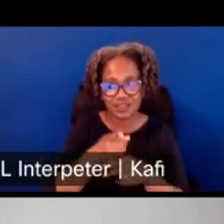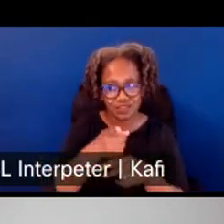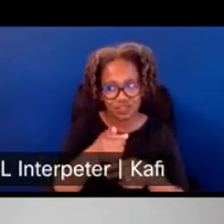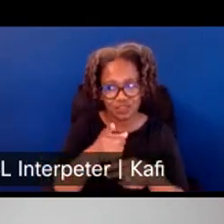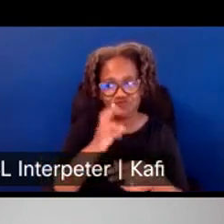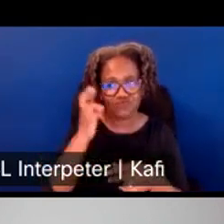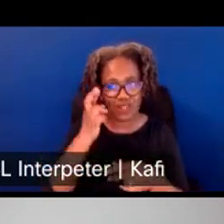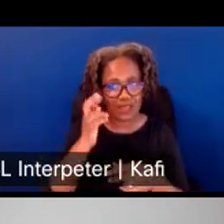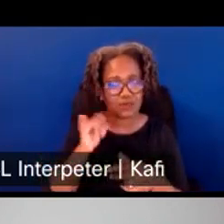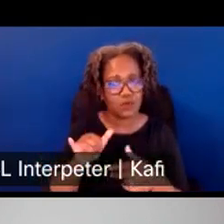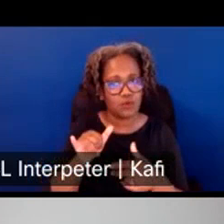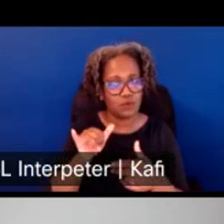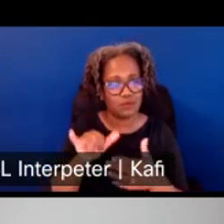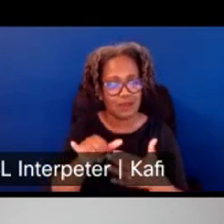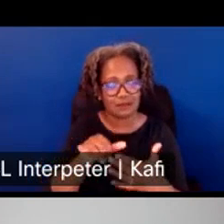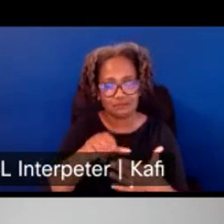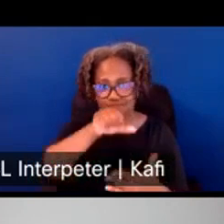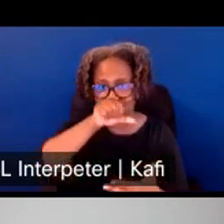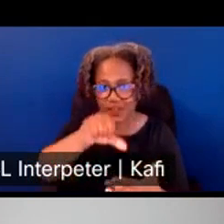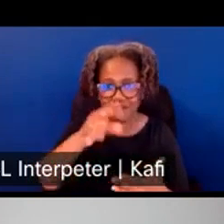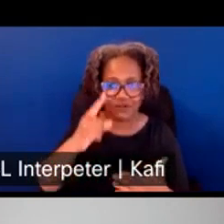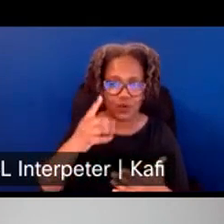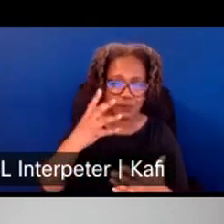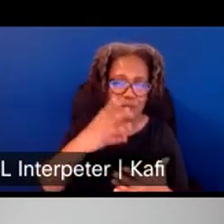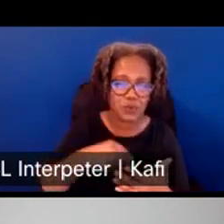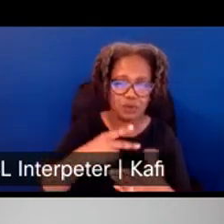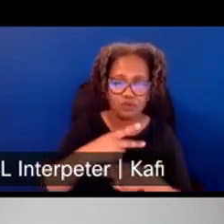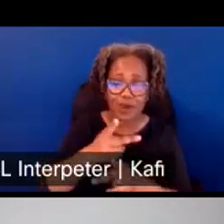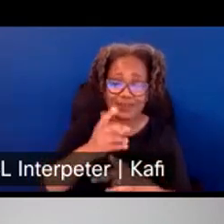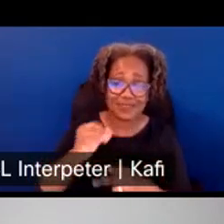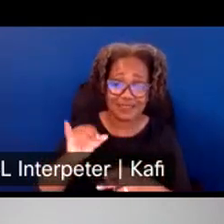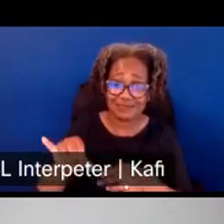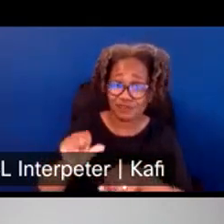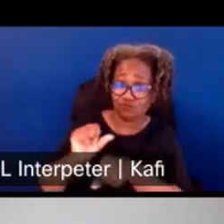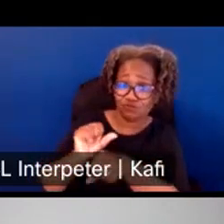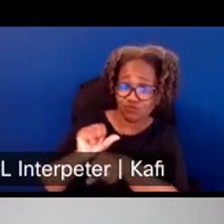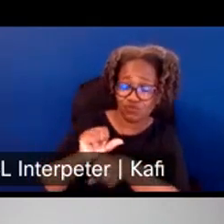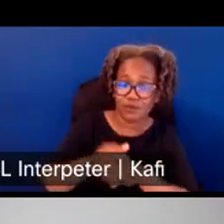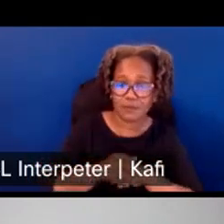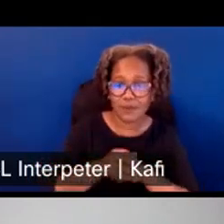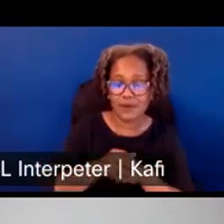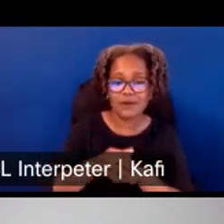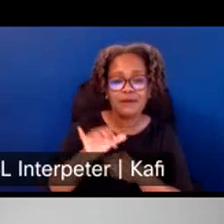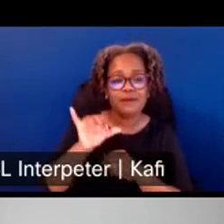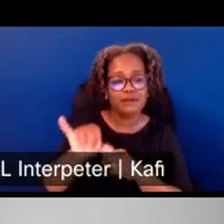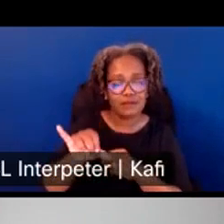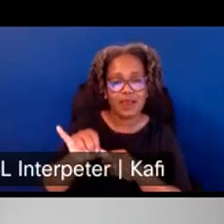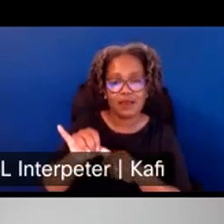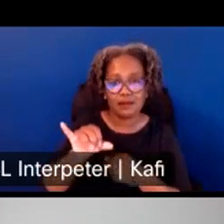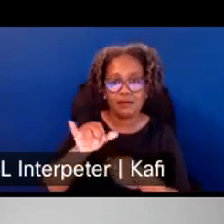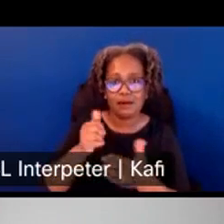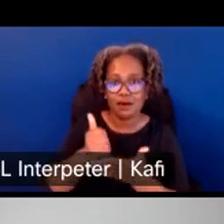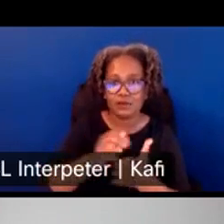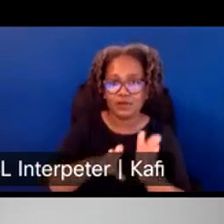beauty industry. That association also led her to developing and understanding the knowledge